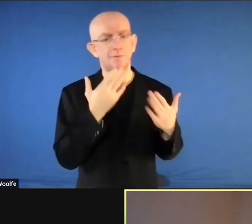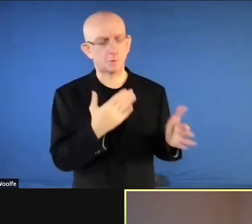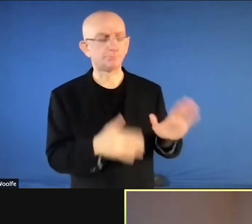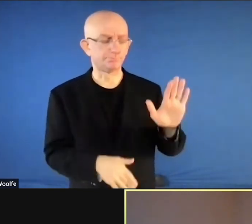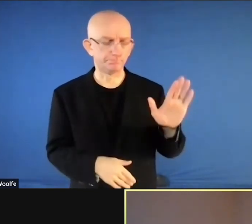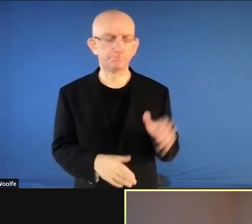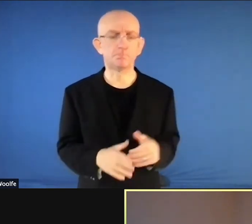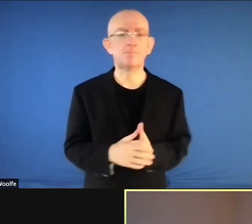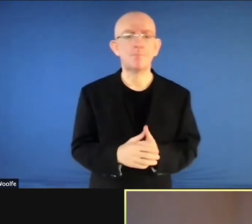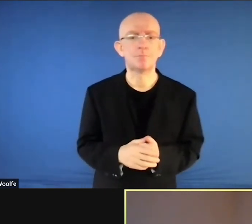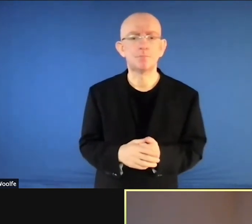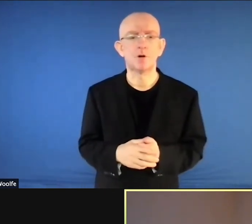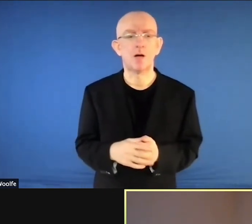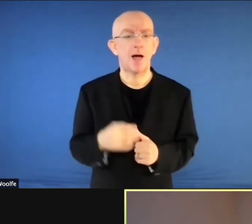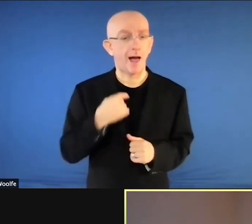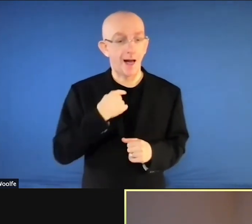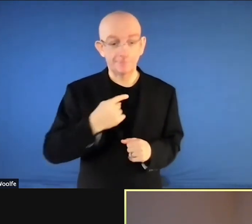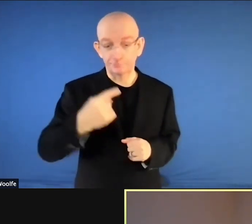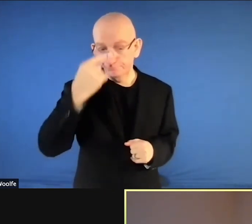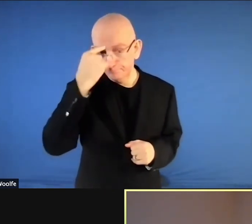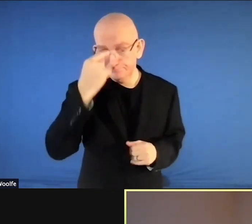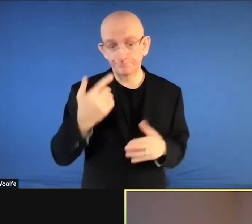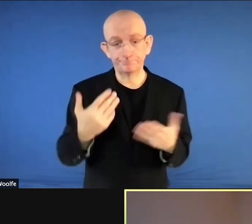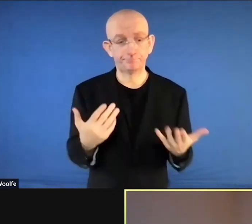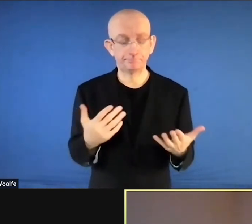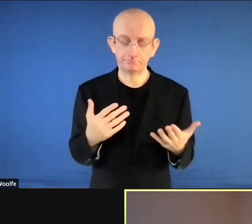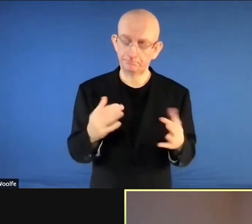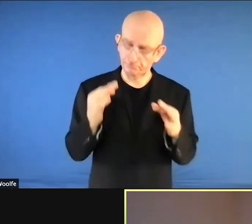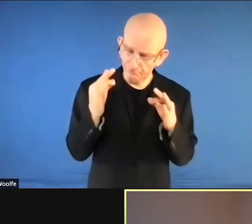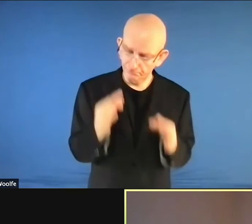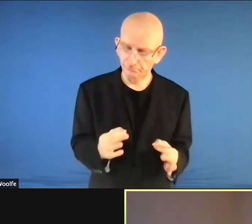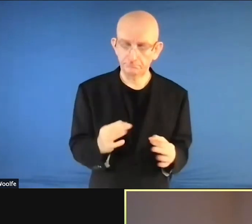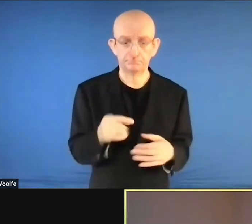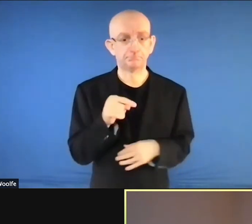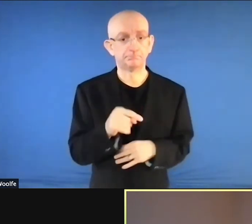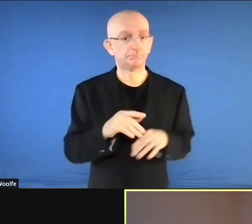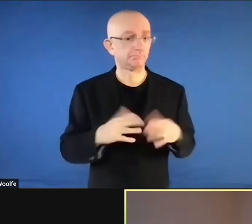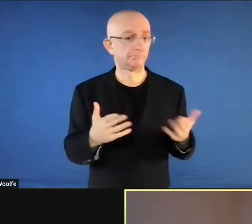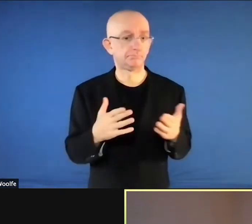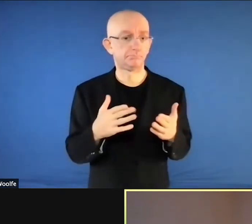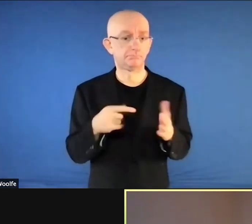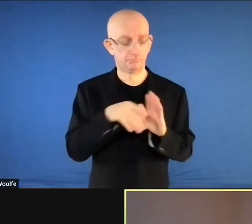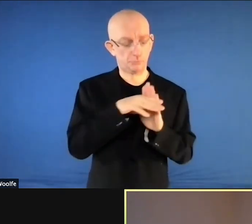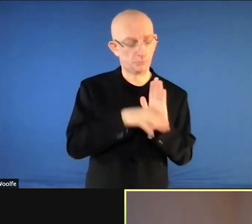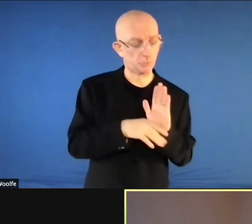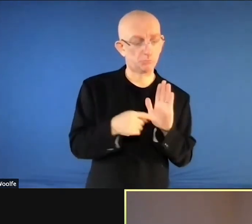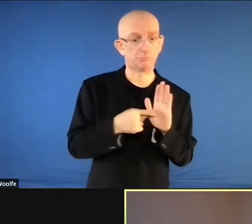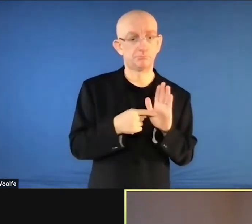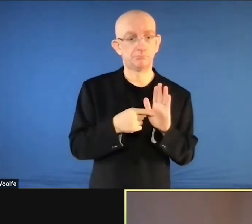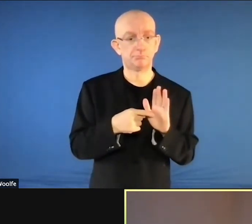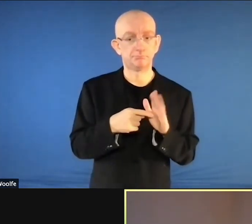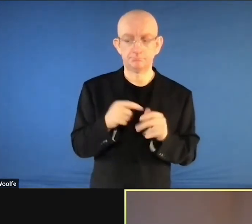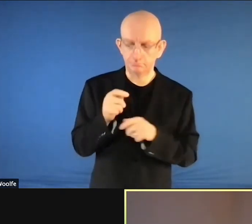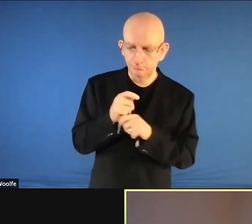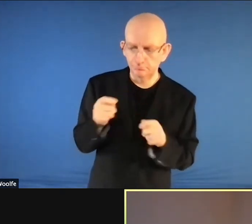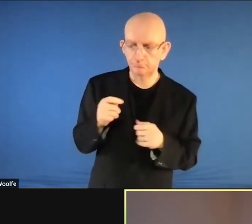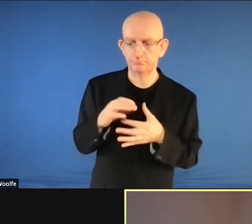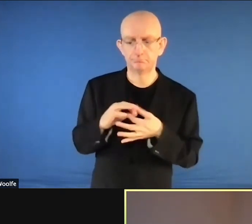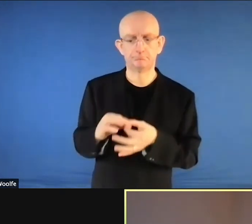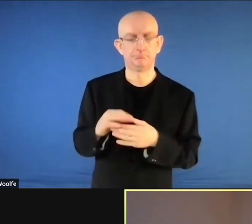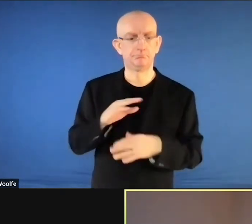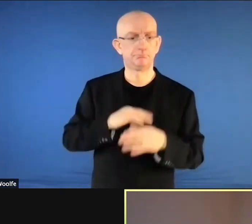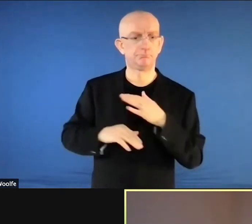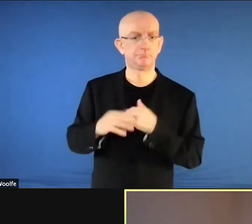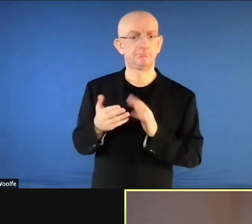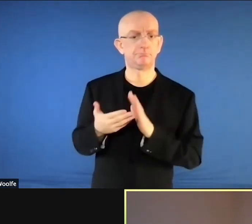indeed a basis or can be regarded as a basis in humanitarian action as well. Here